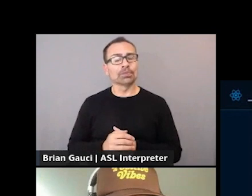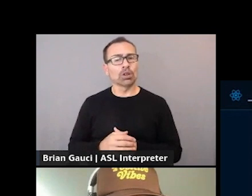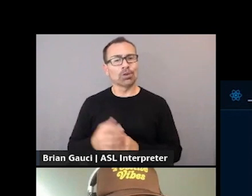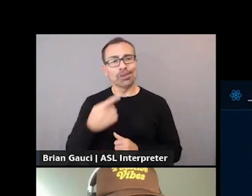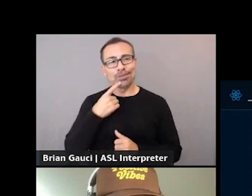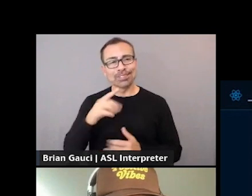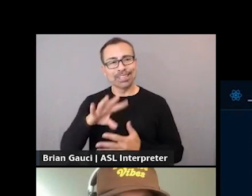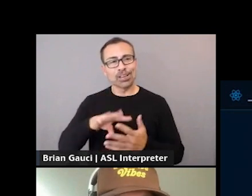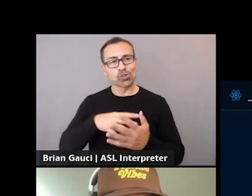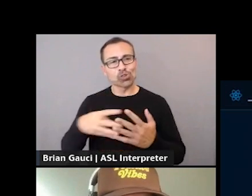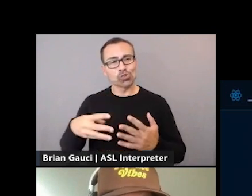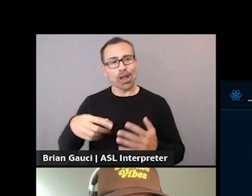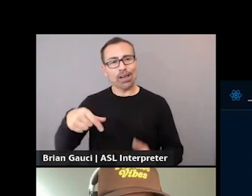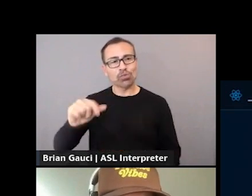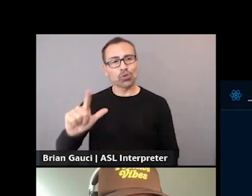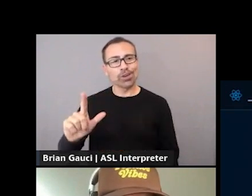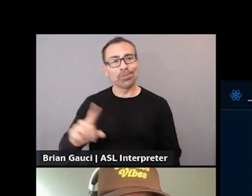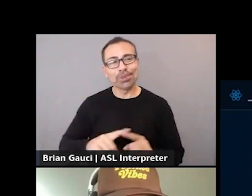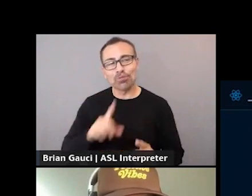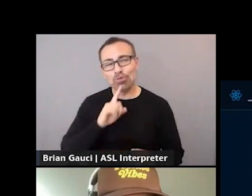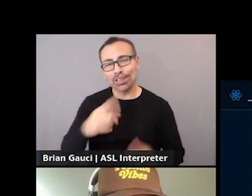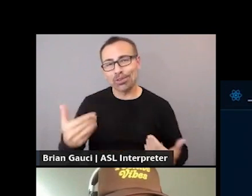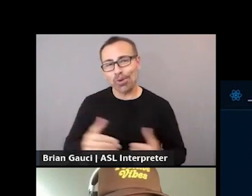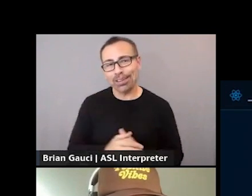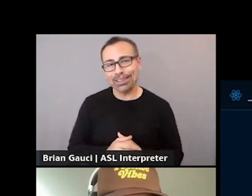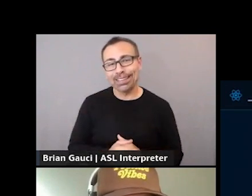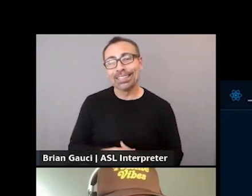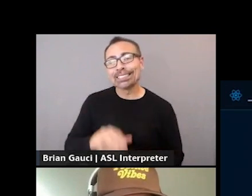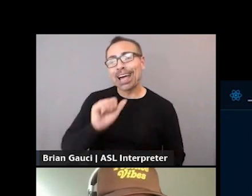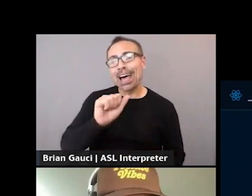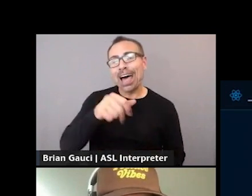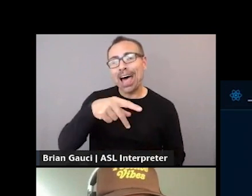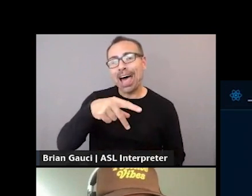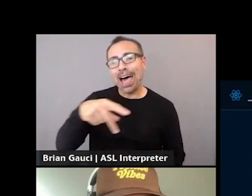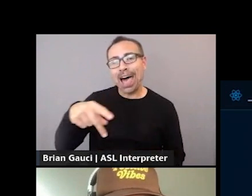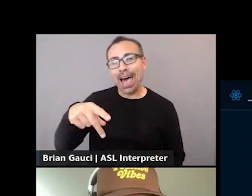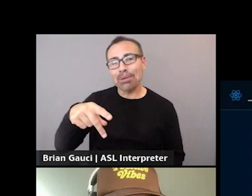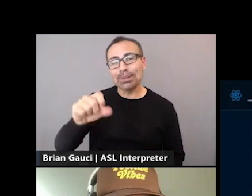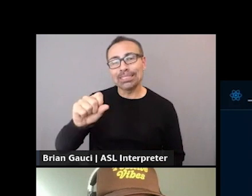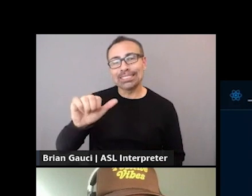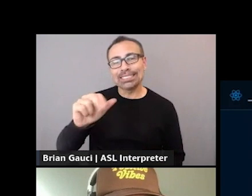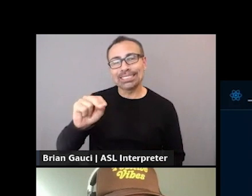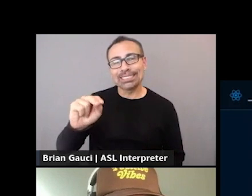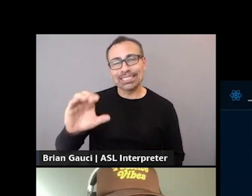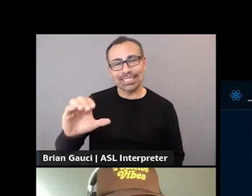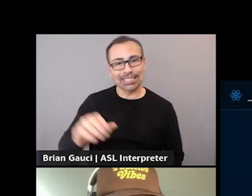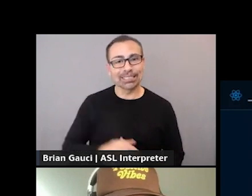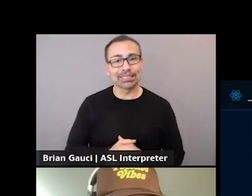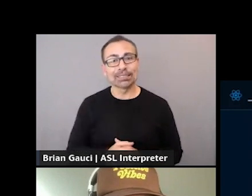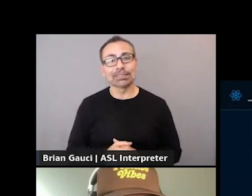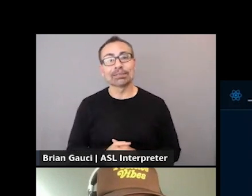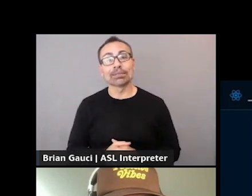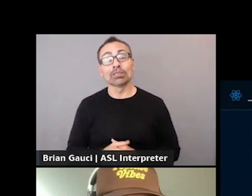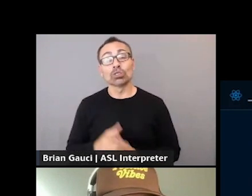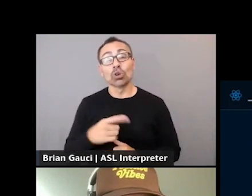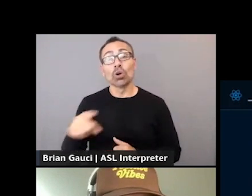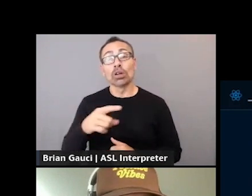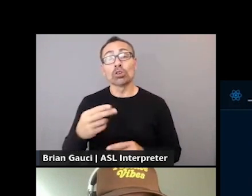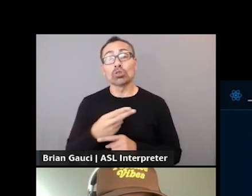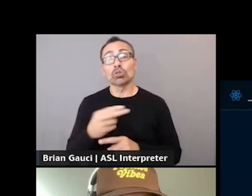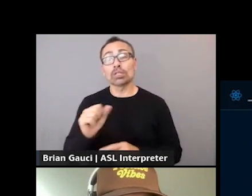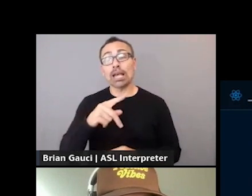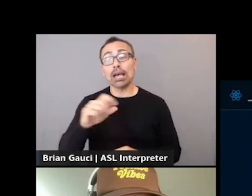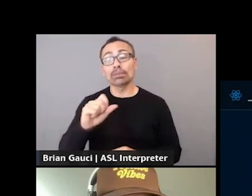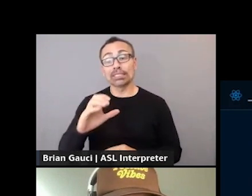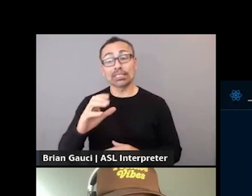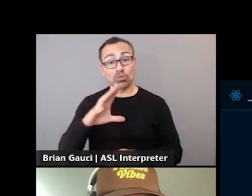it's AppSync. Yeah. That's the star of the show here. And Amplify incorporates AppSync really well into its stack,